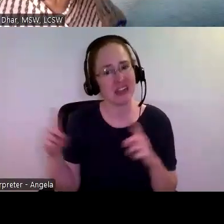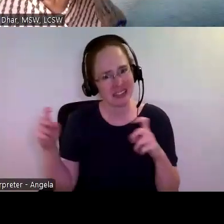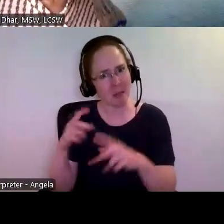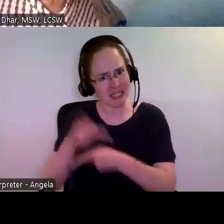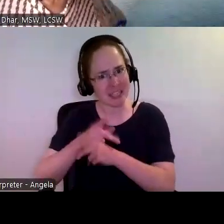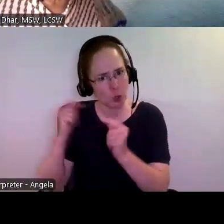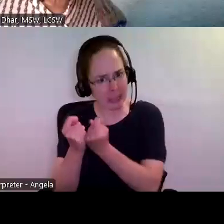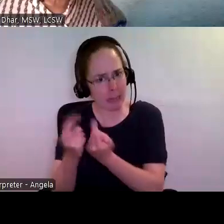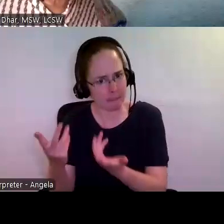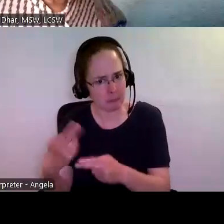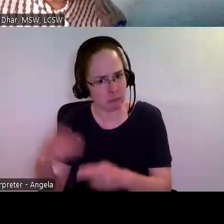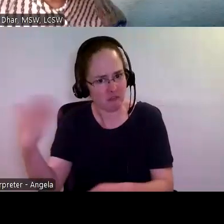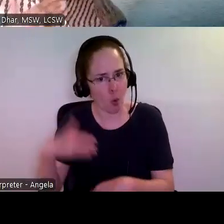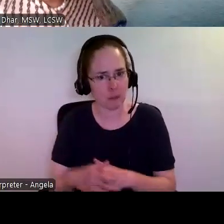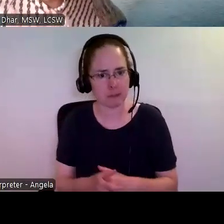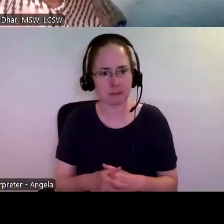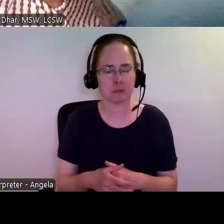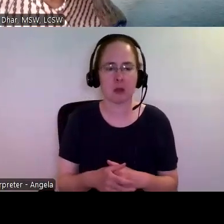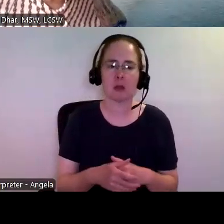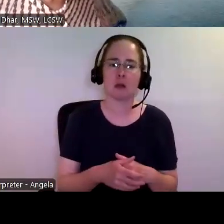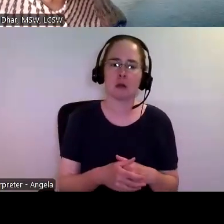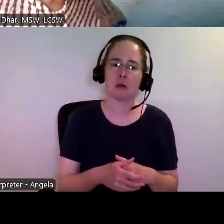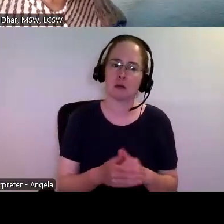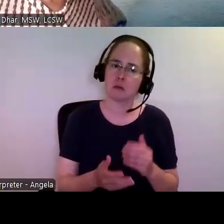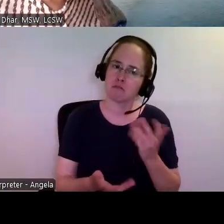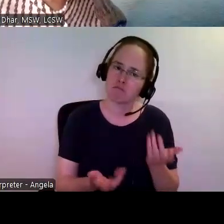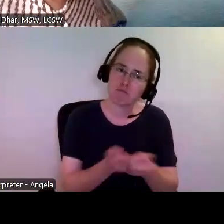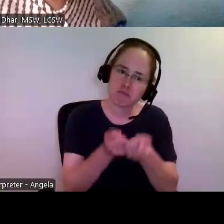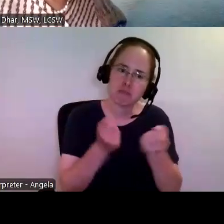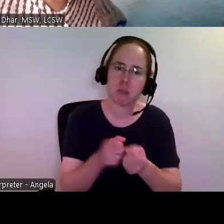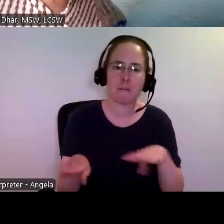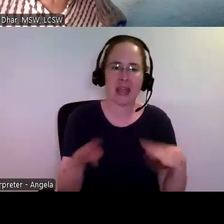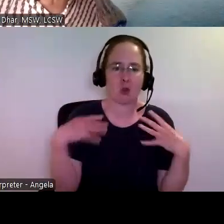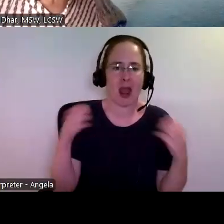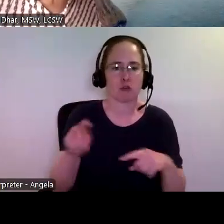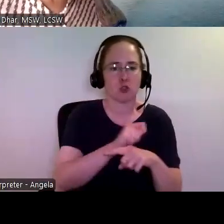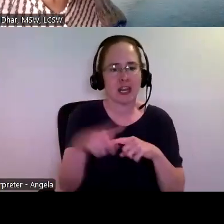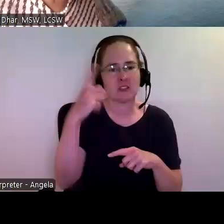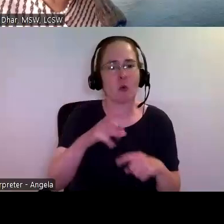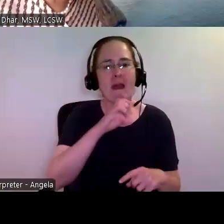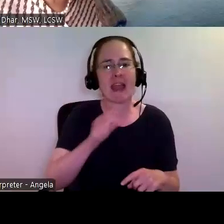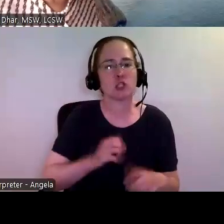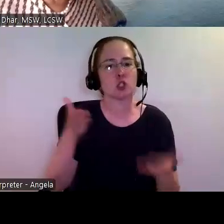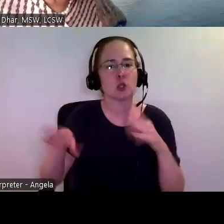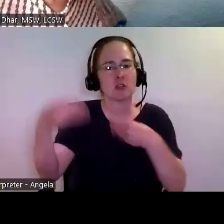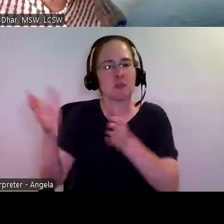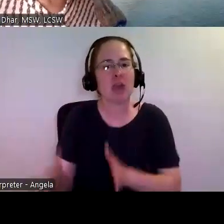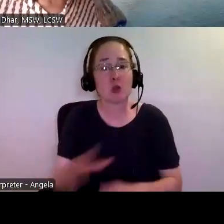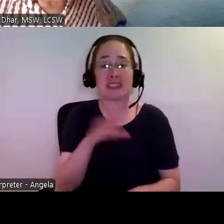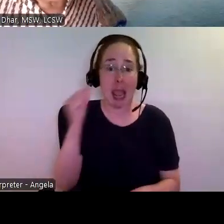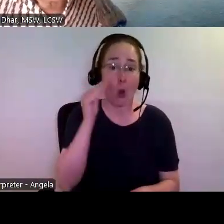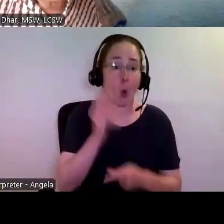that I talked about, promoting behavioral health training for aging service providers and home